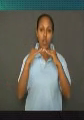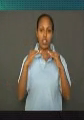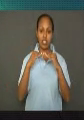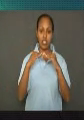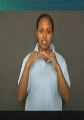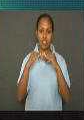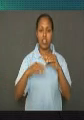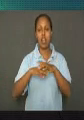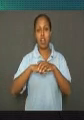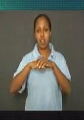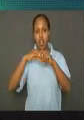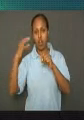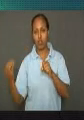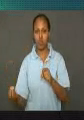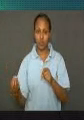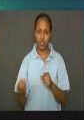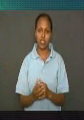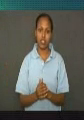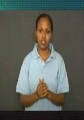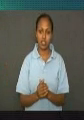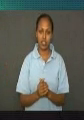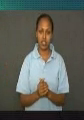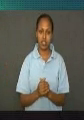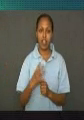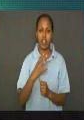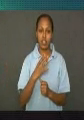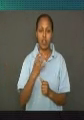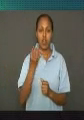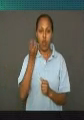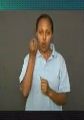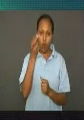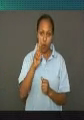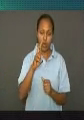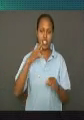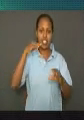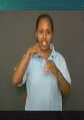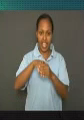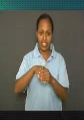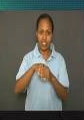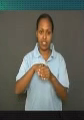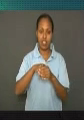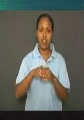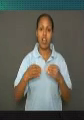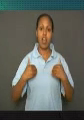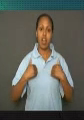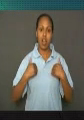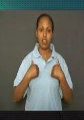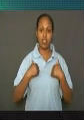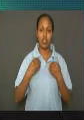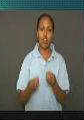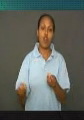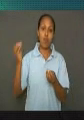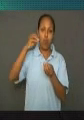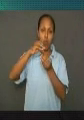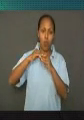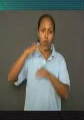an output. An OR gate has more